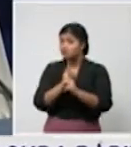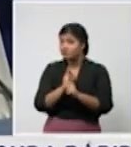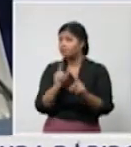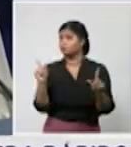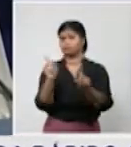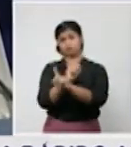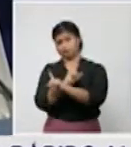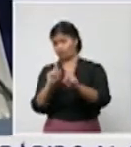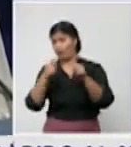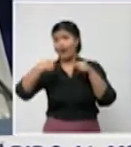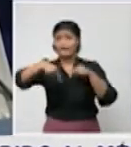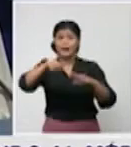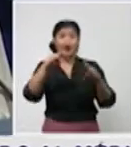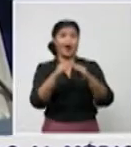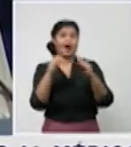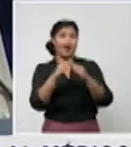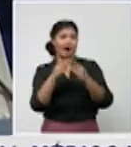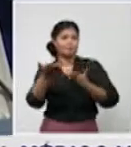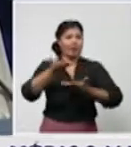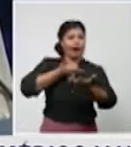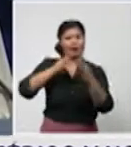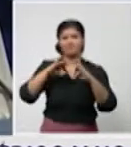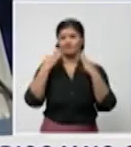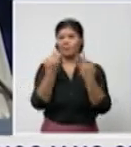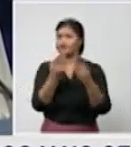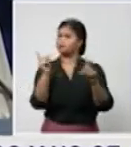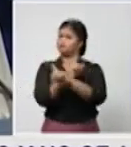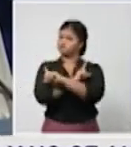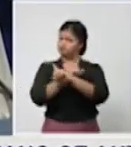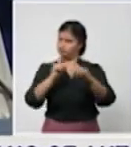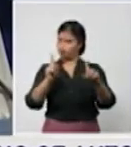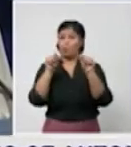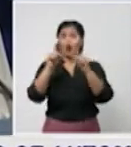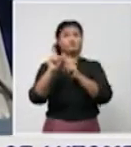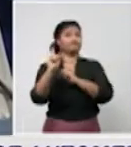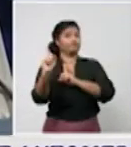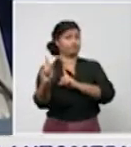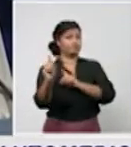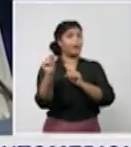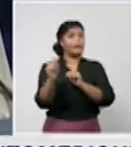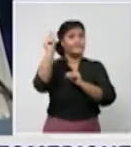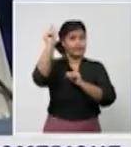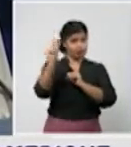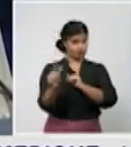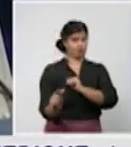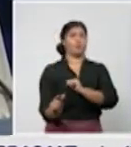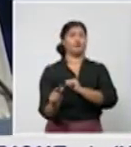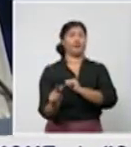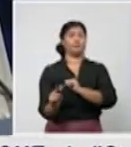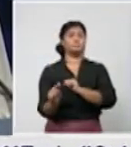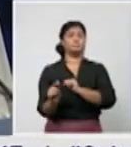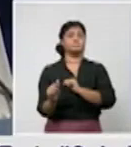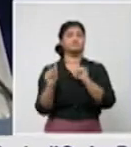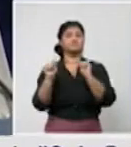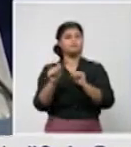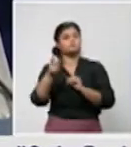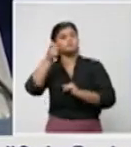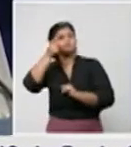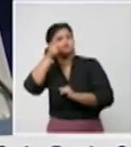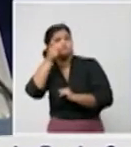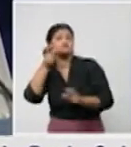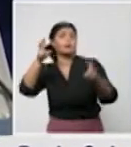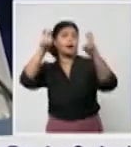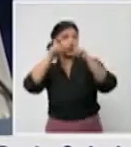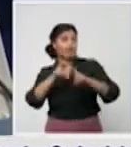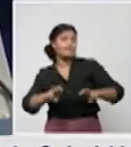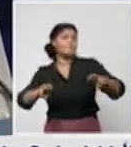patients provide a certain number of contacts if they follow such strict measures in their way to the isolation unit? Well, it's valid